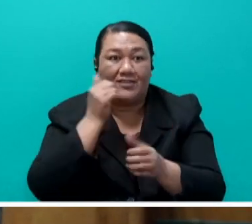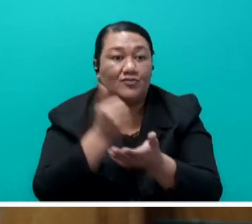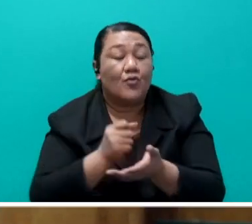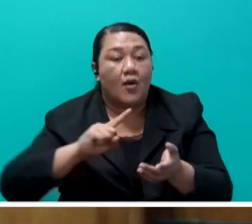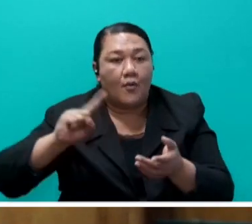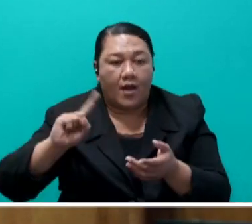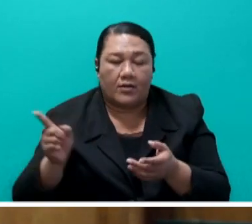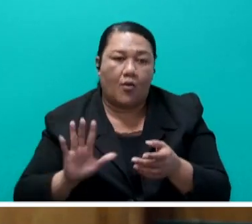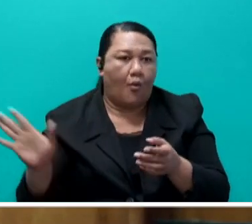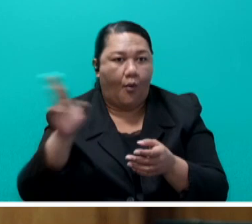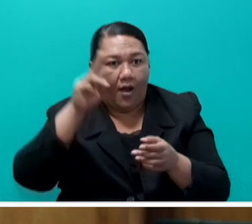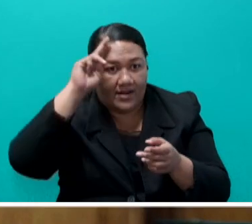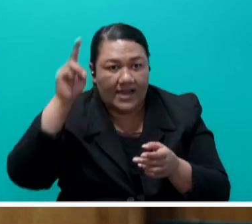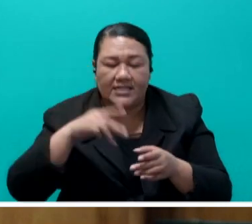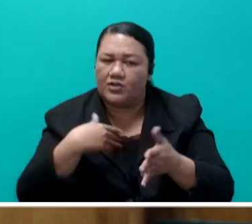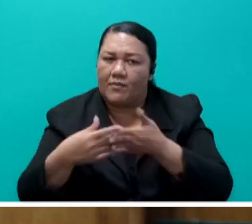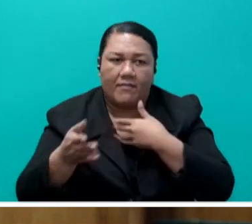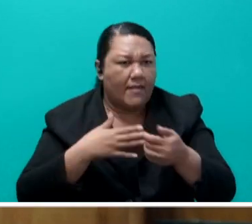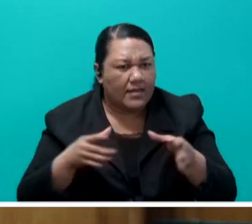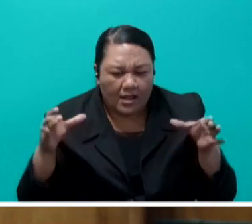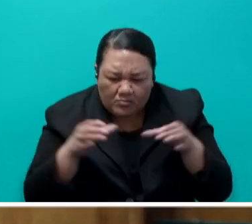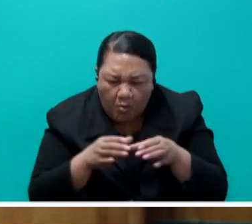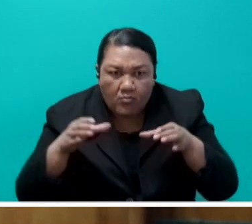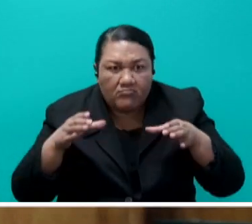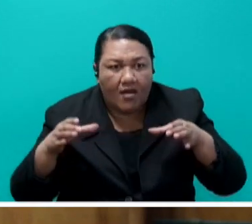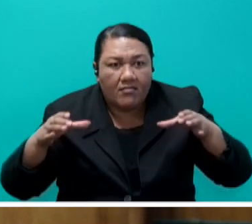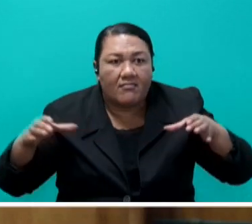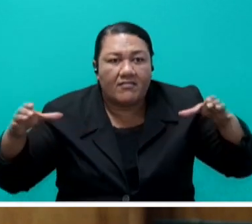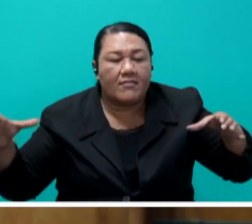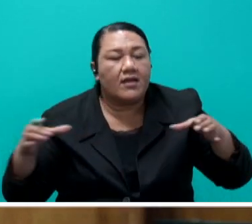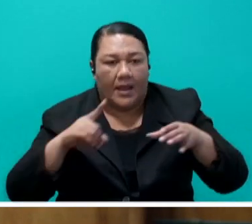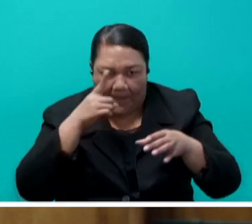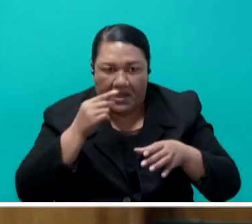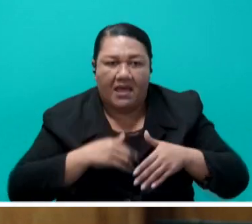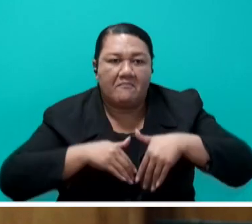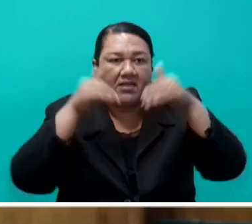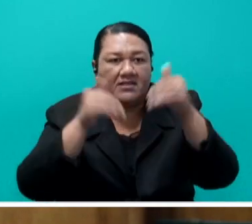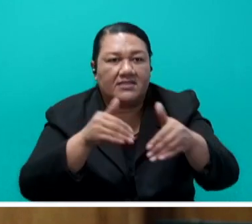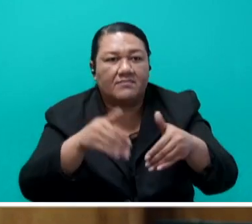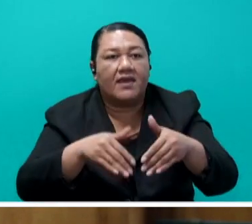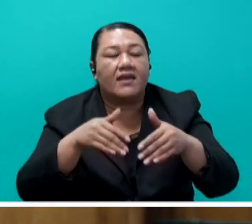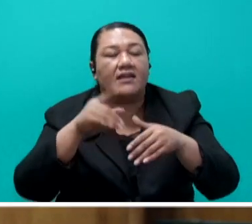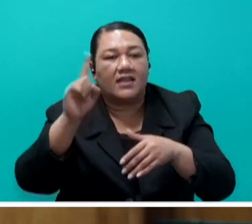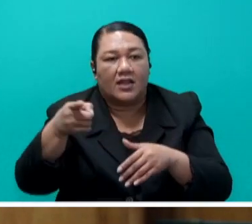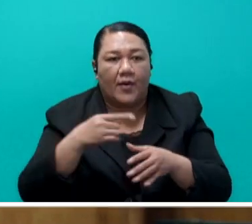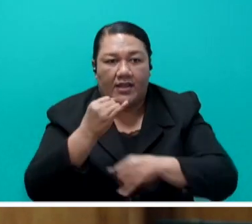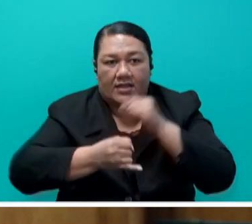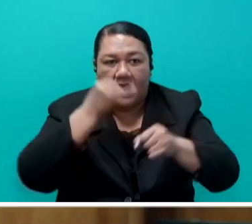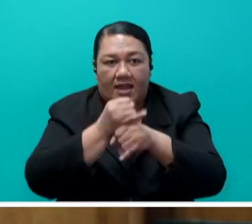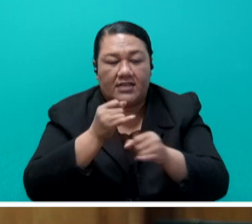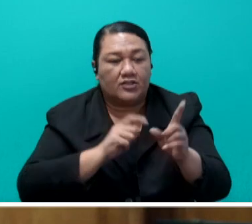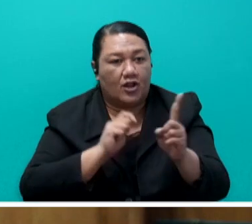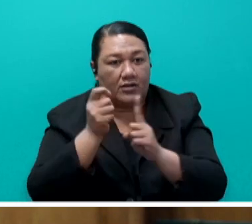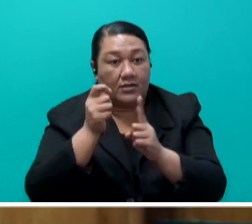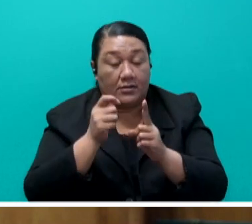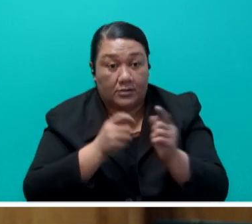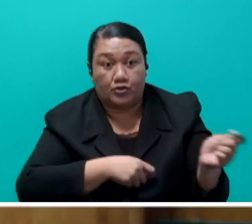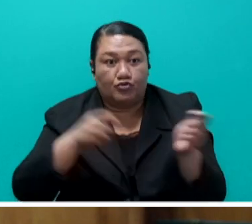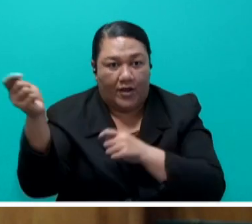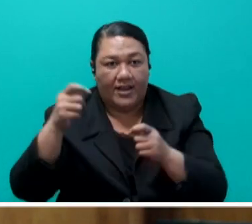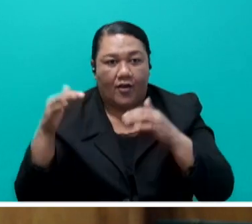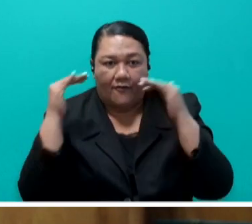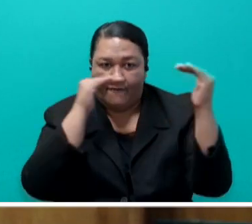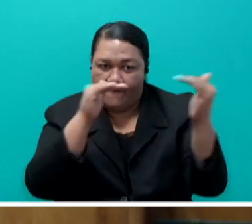all nations, regardless of their size, can participate in international trade on fair and just